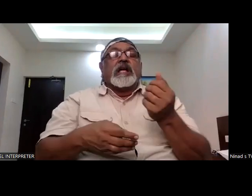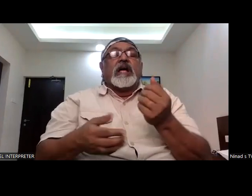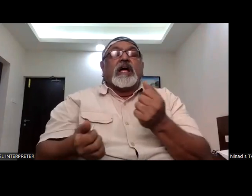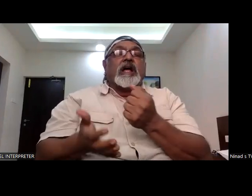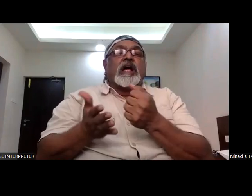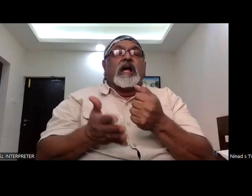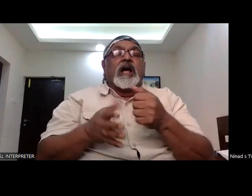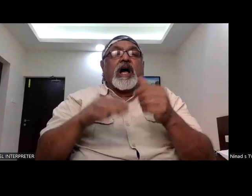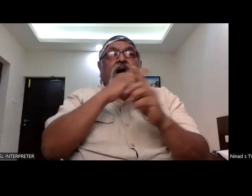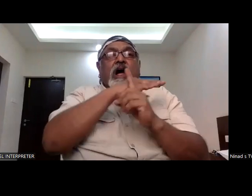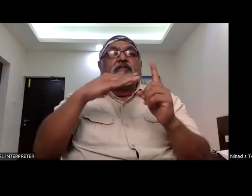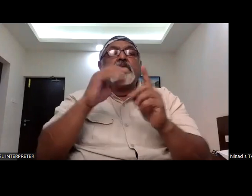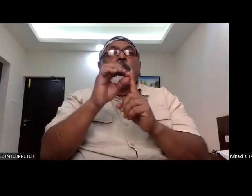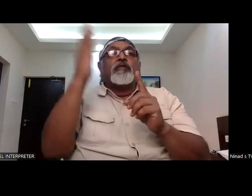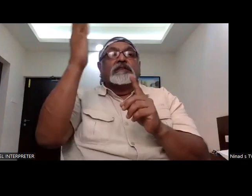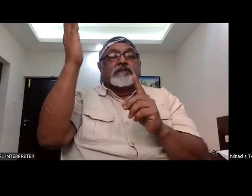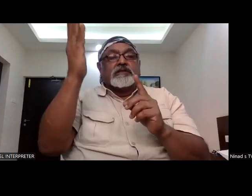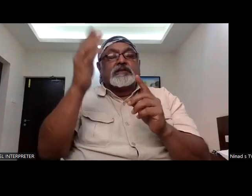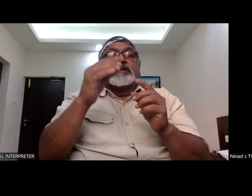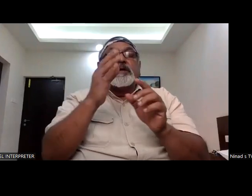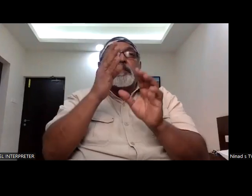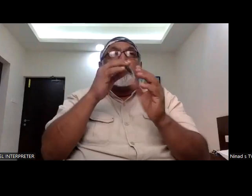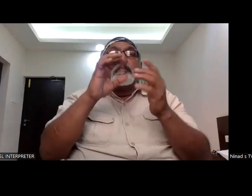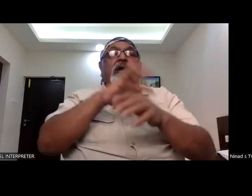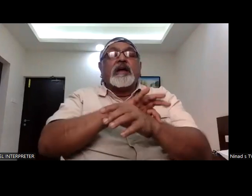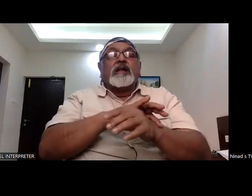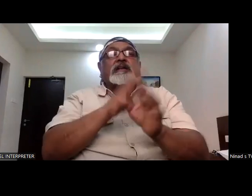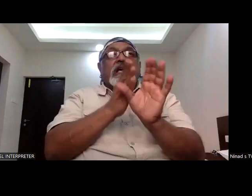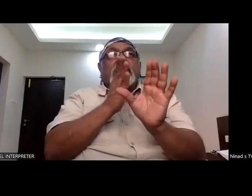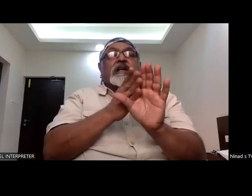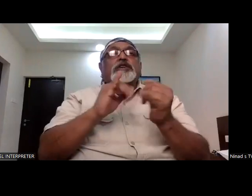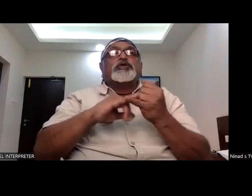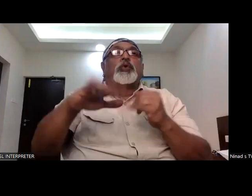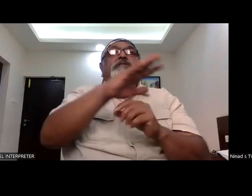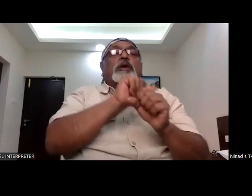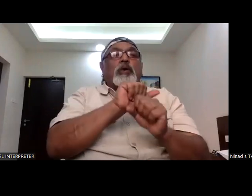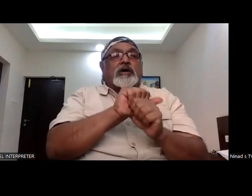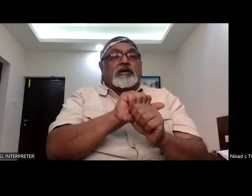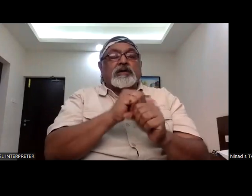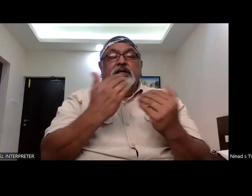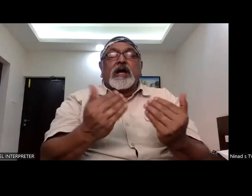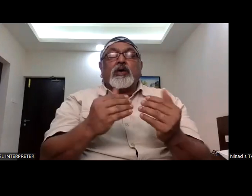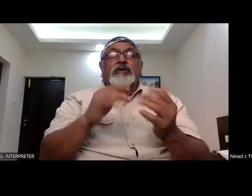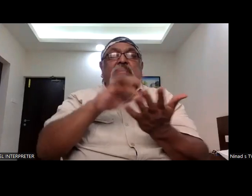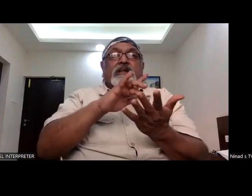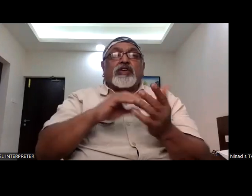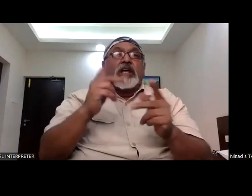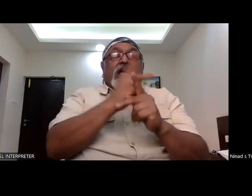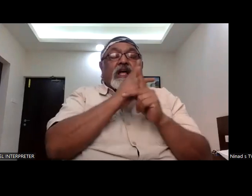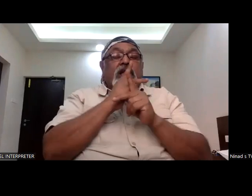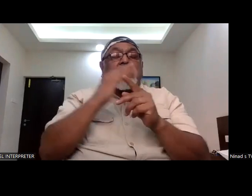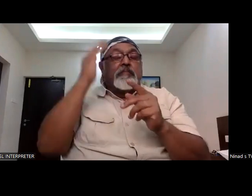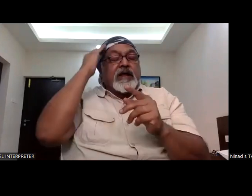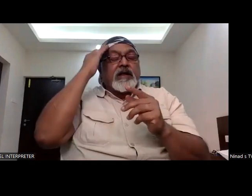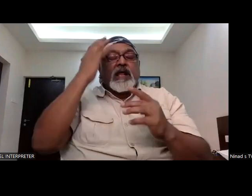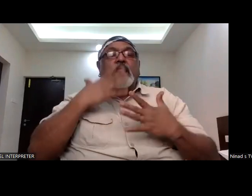Department of Medical and Psychiatric Social Work, which is currently named as Center for Health and Mental Health. And later she shifted